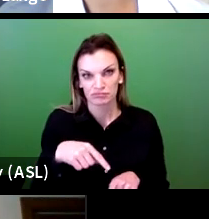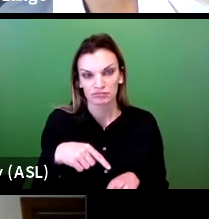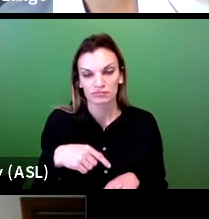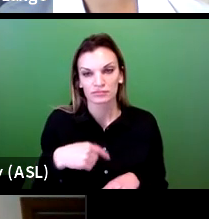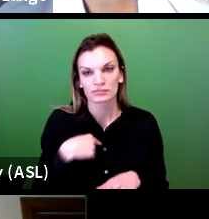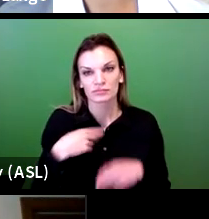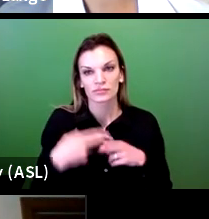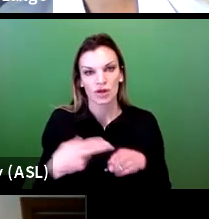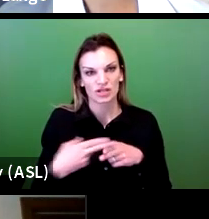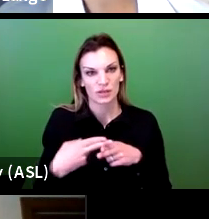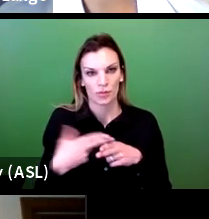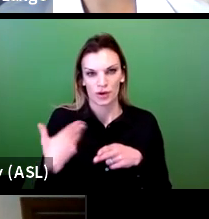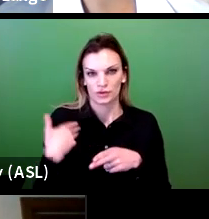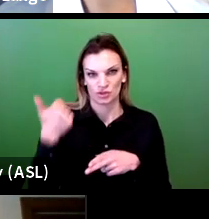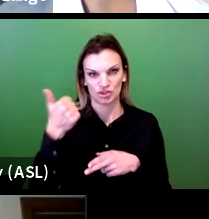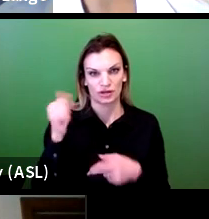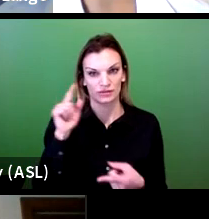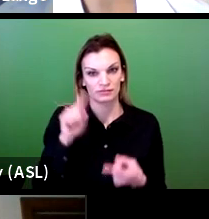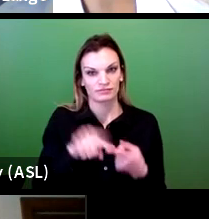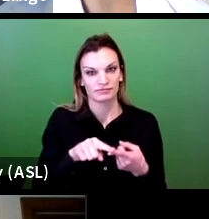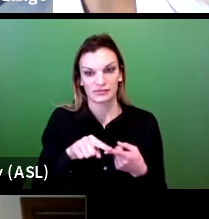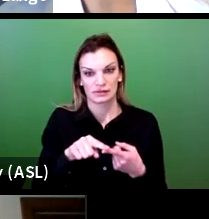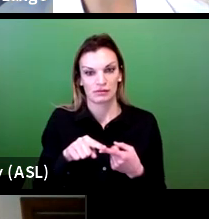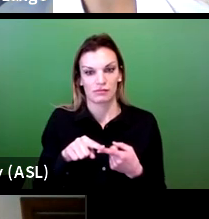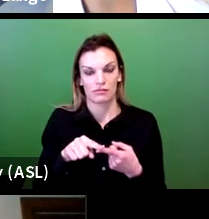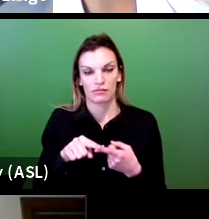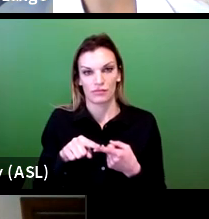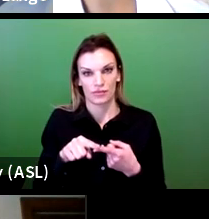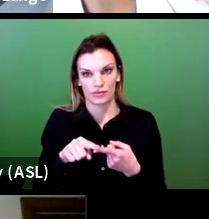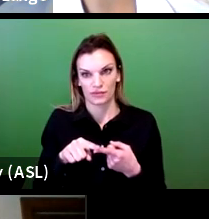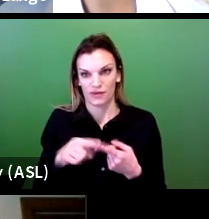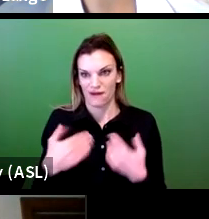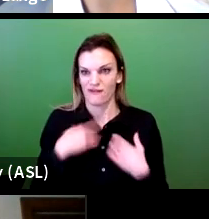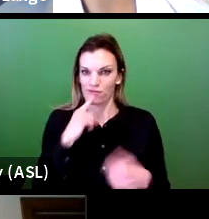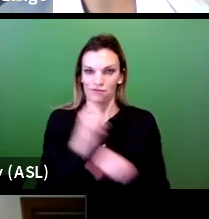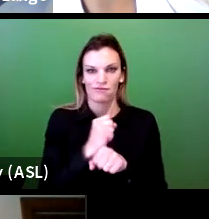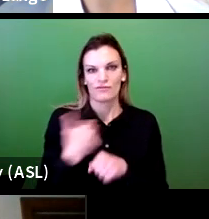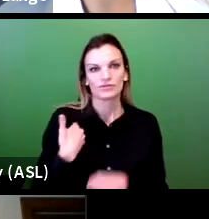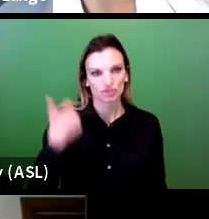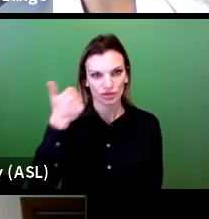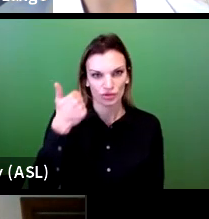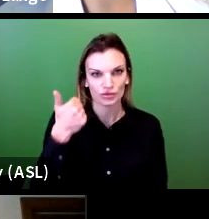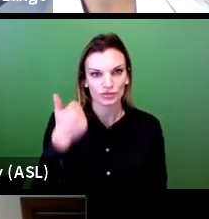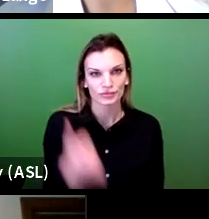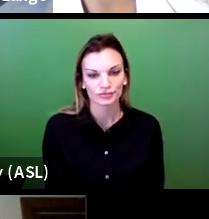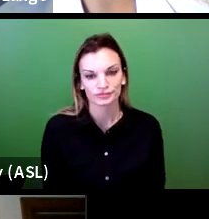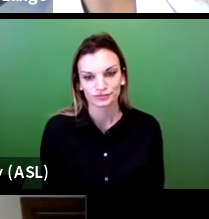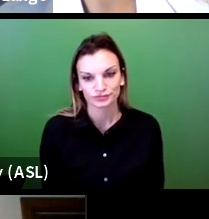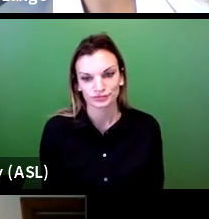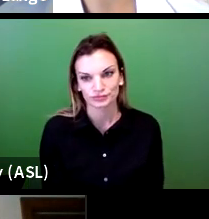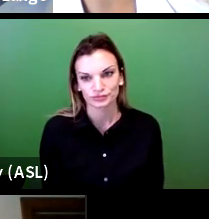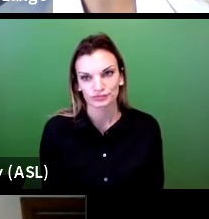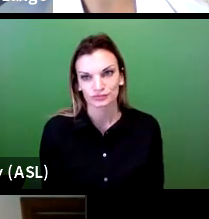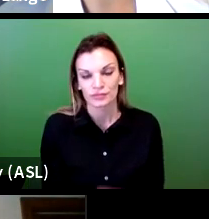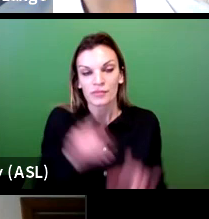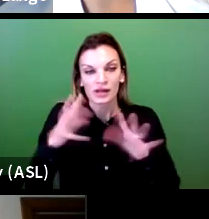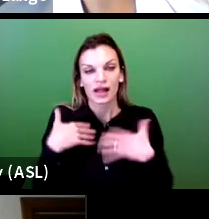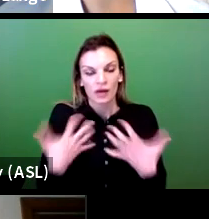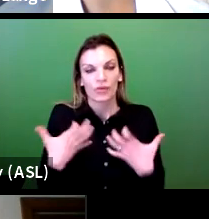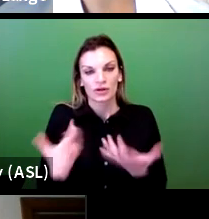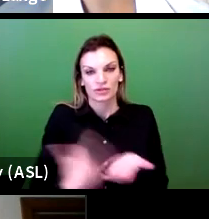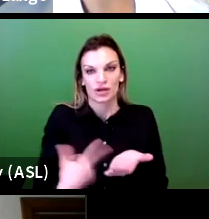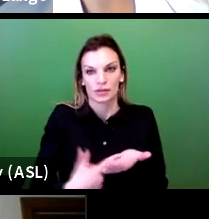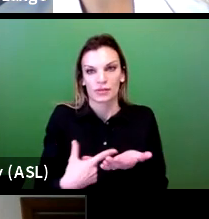temporary chairperson of the committee until we get a chairperson. So. But I'd like to talk about